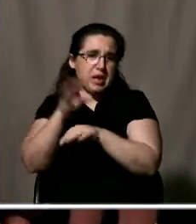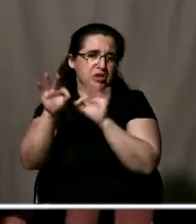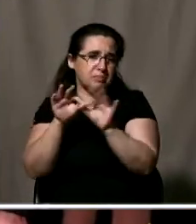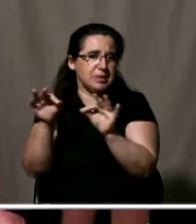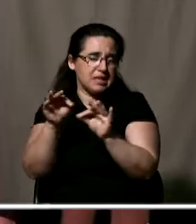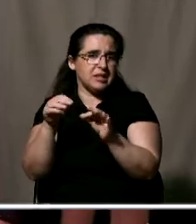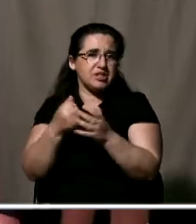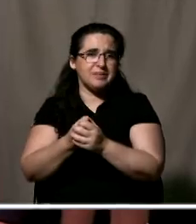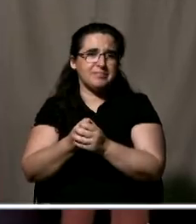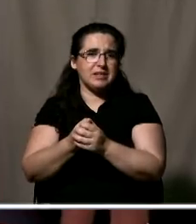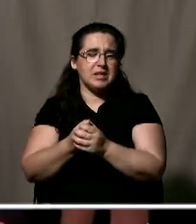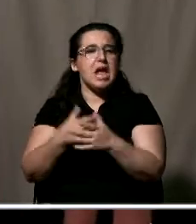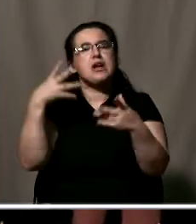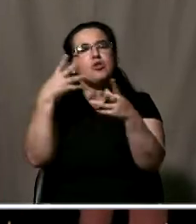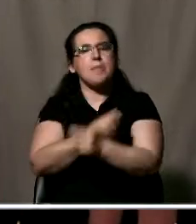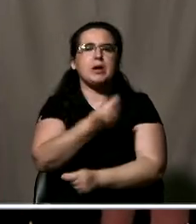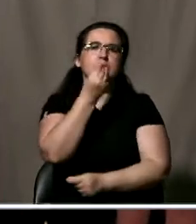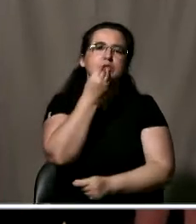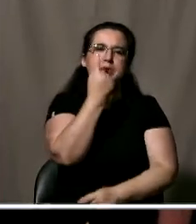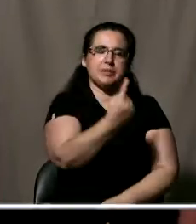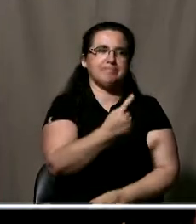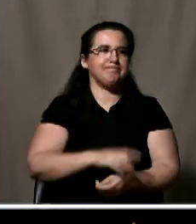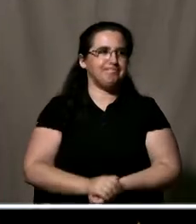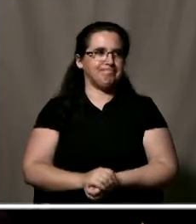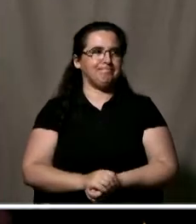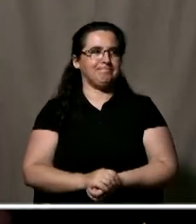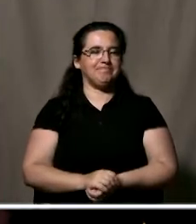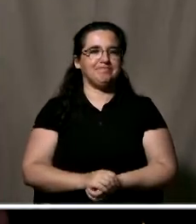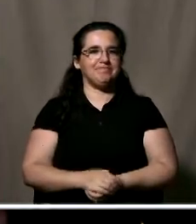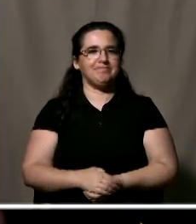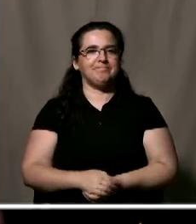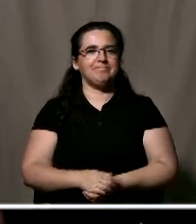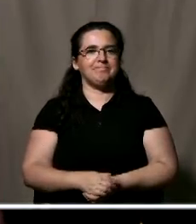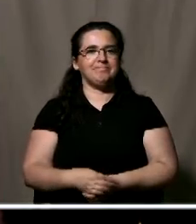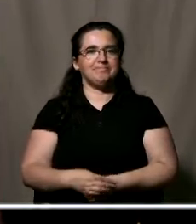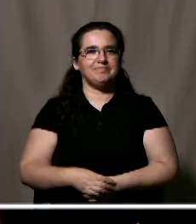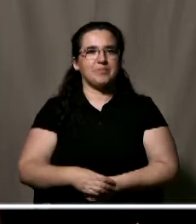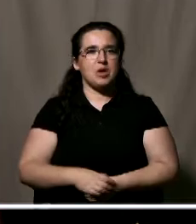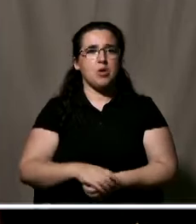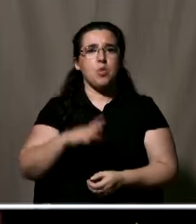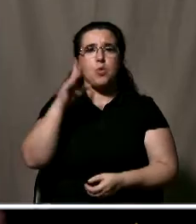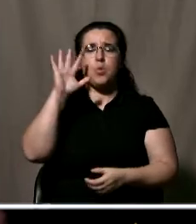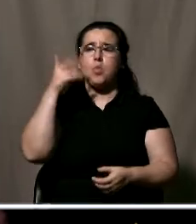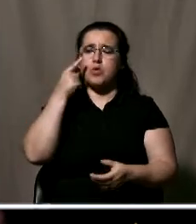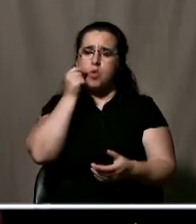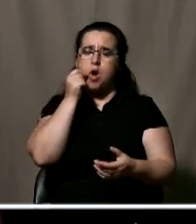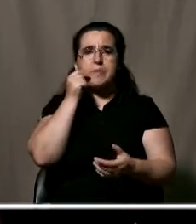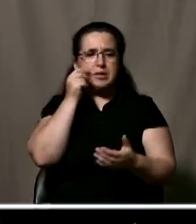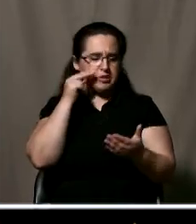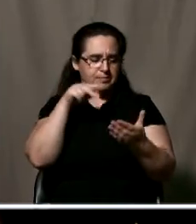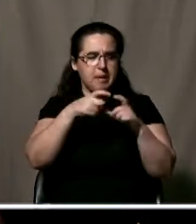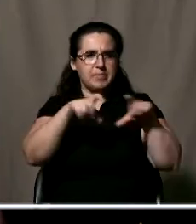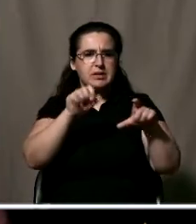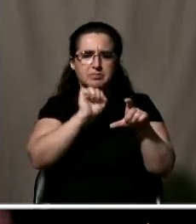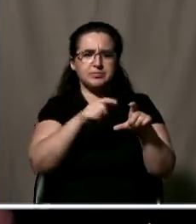souvenirs. Buy one meal. E para comprar uma refeição. When the steward looked at the ticket, he said to Joe. E quando o empregado do barco olhou para o